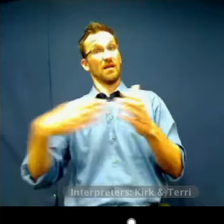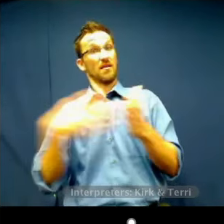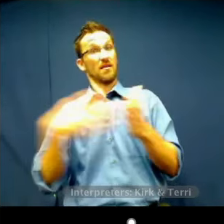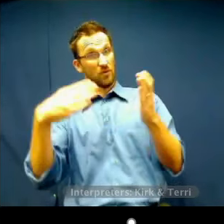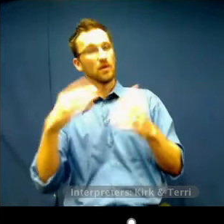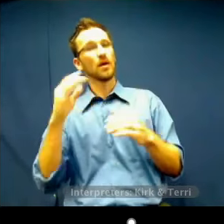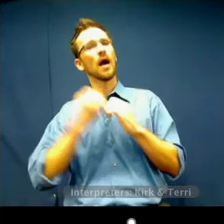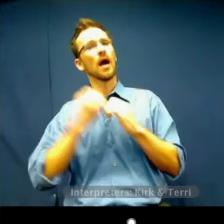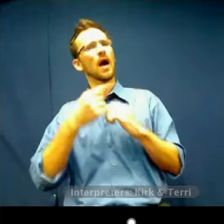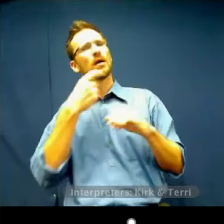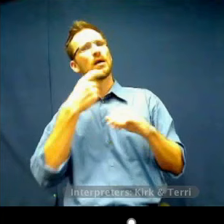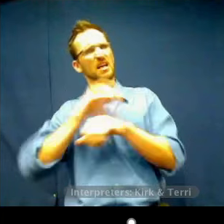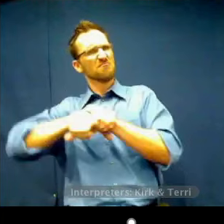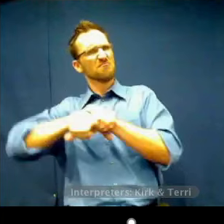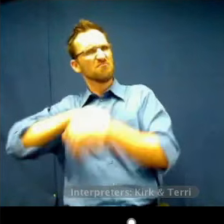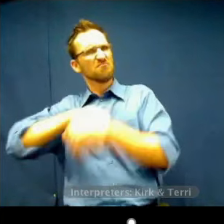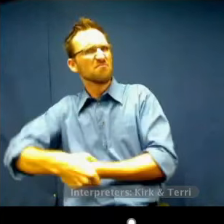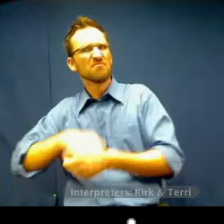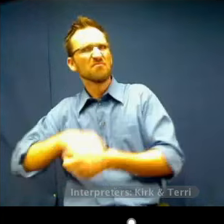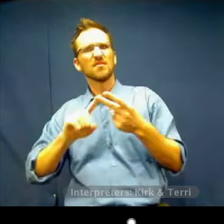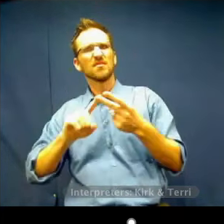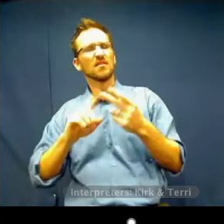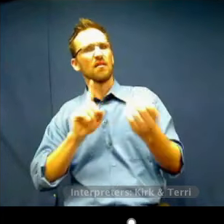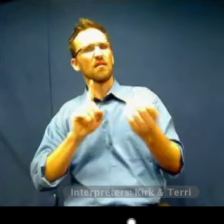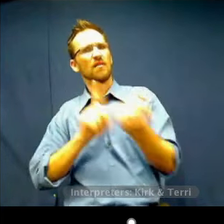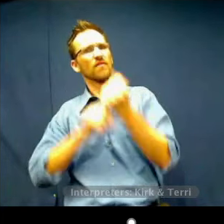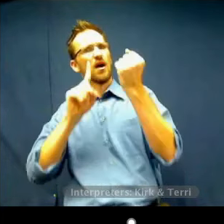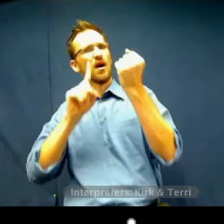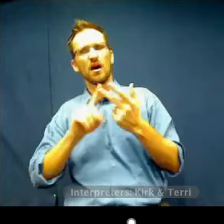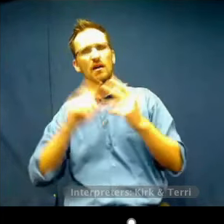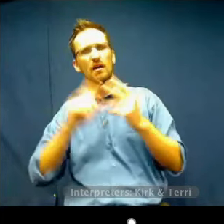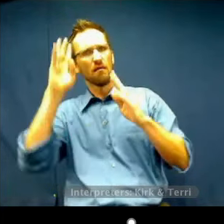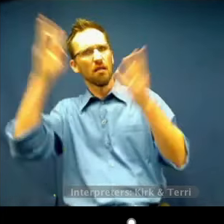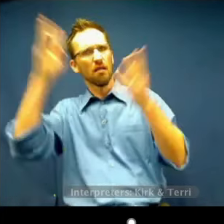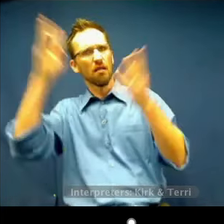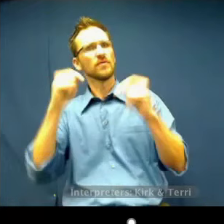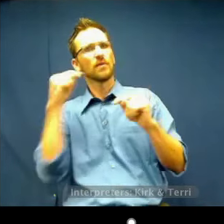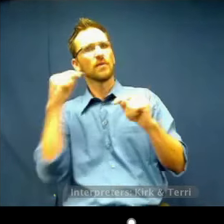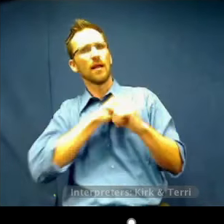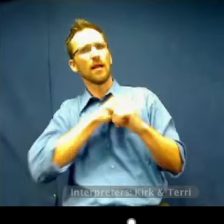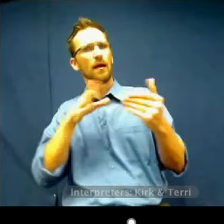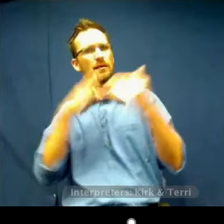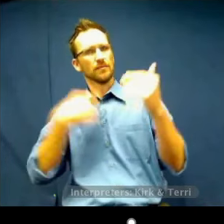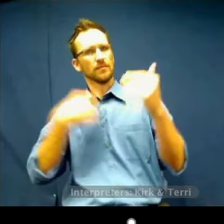duress to enter into the agreement, and that it should be invalidated.